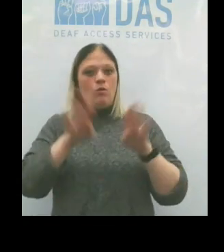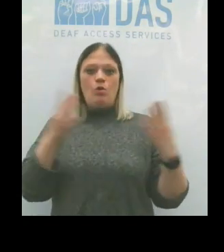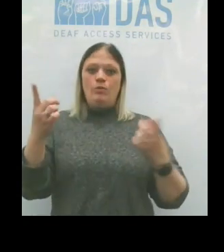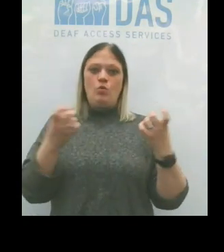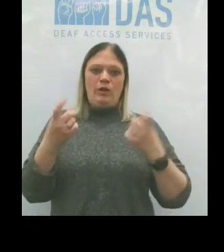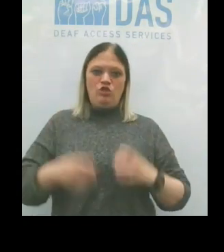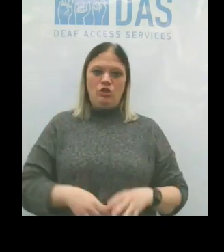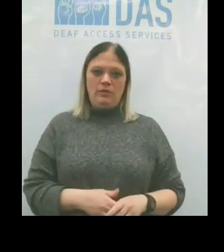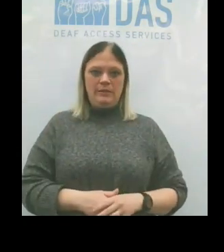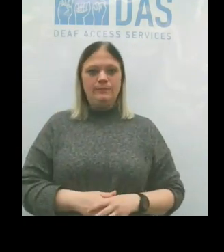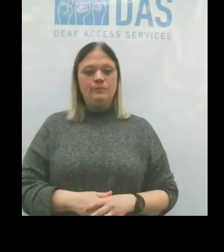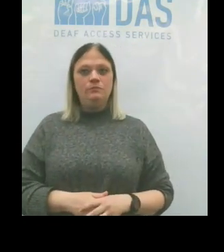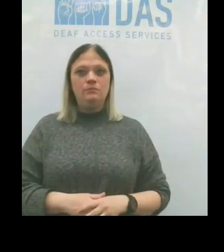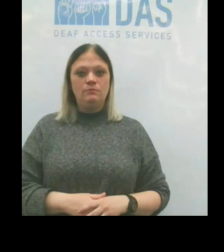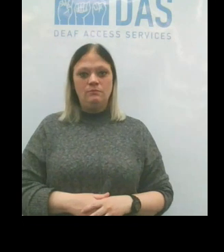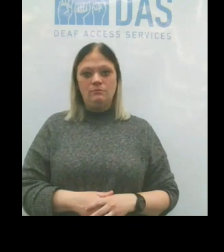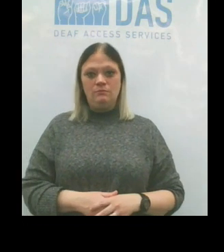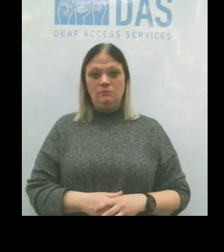questions.